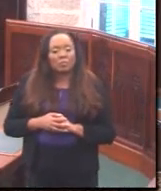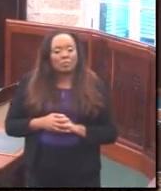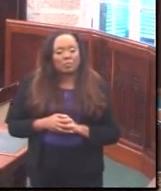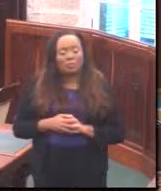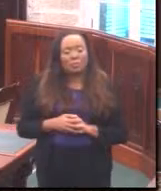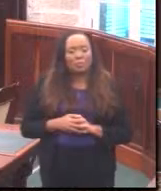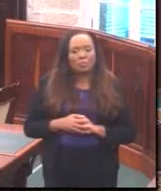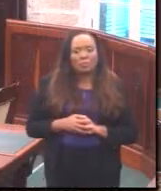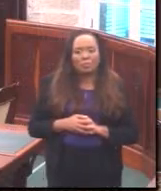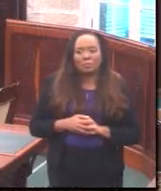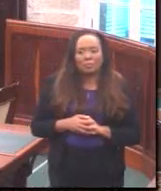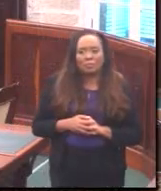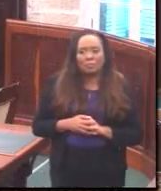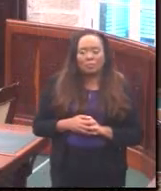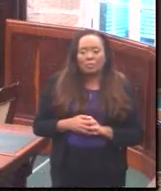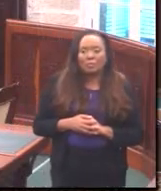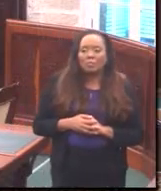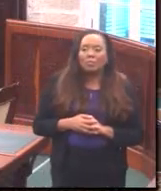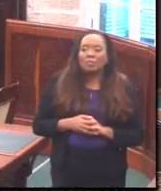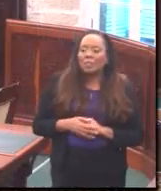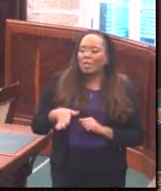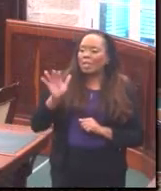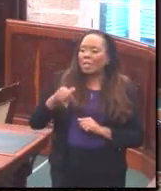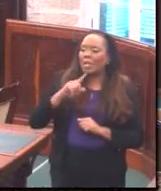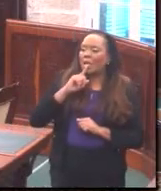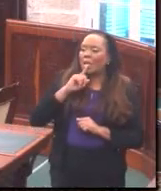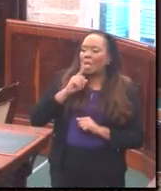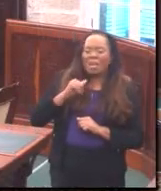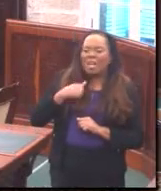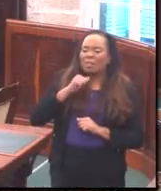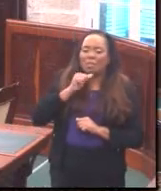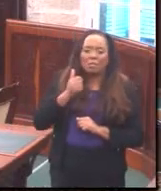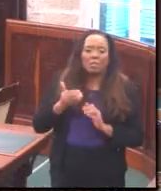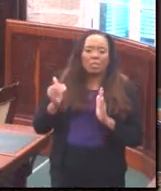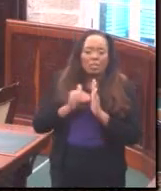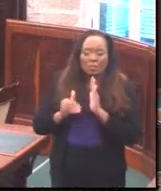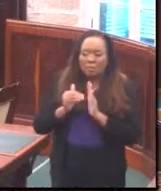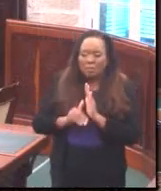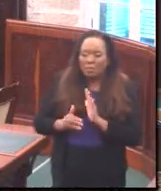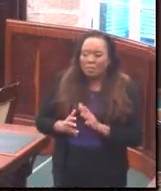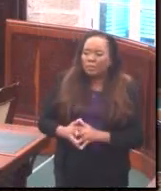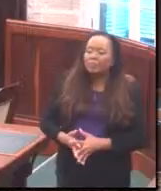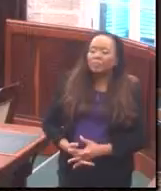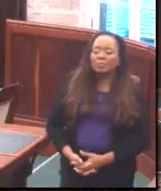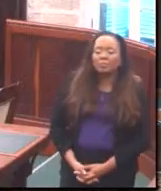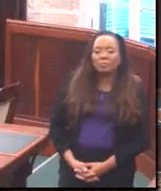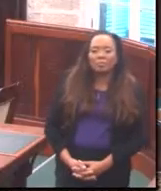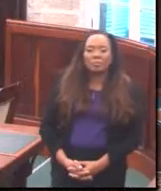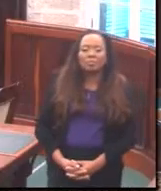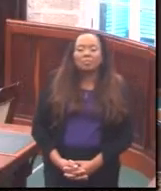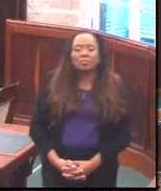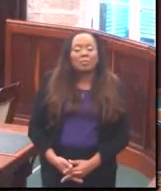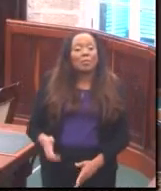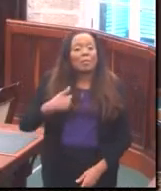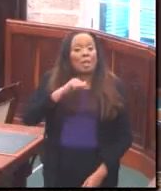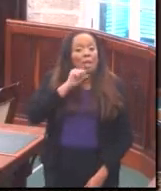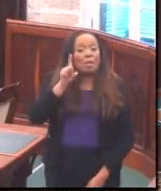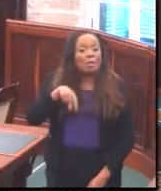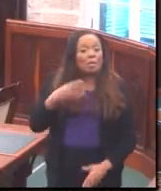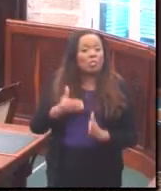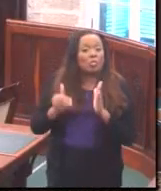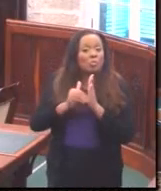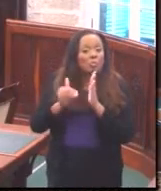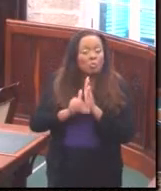on the independence of the judiciary. So I need not repeat what I've said in relation